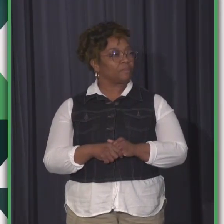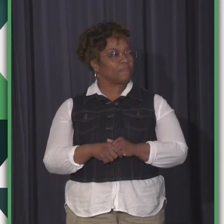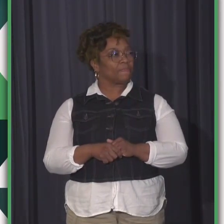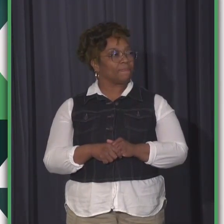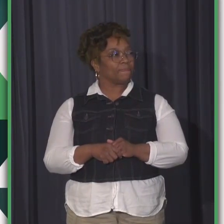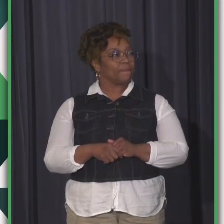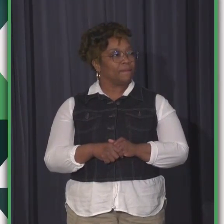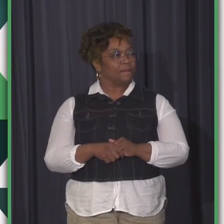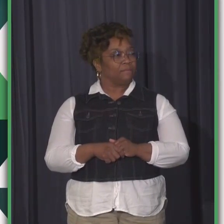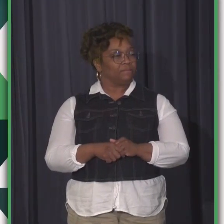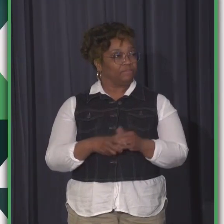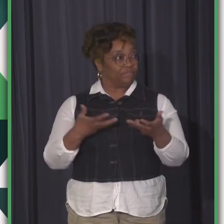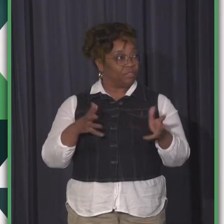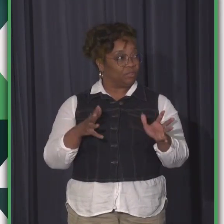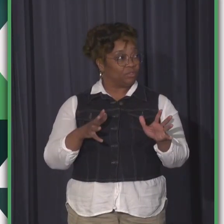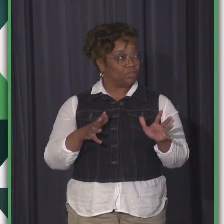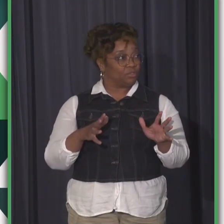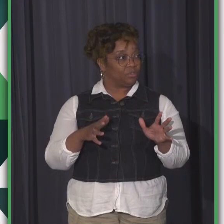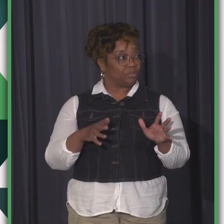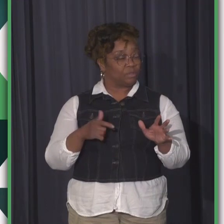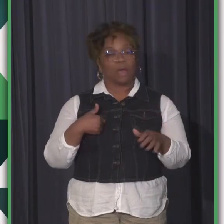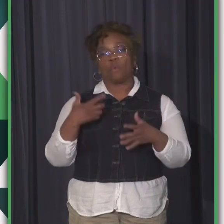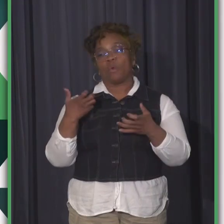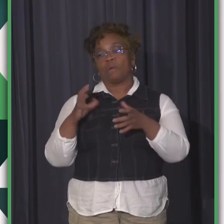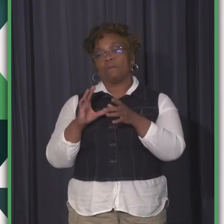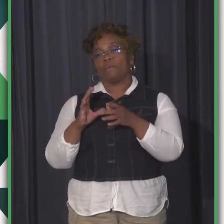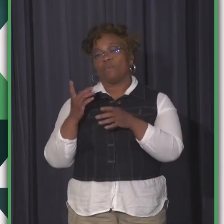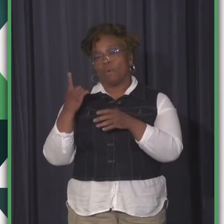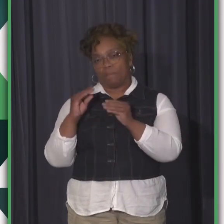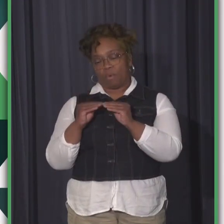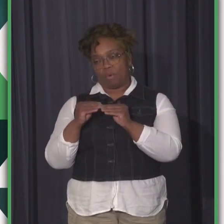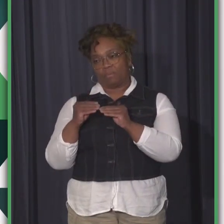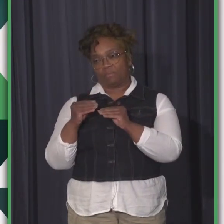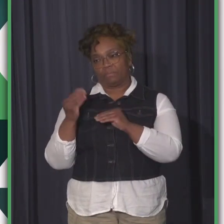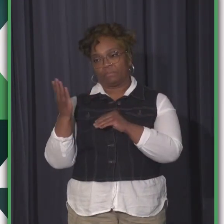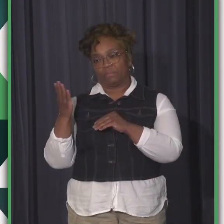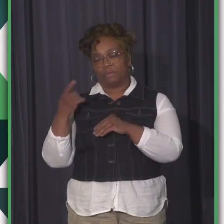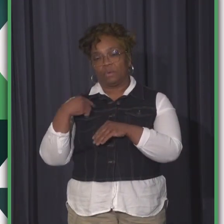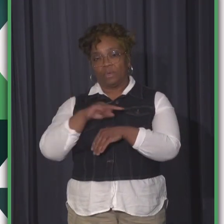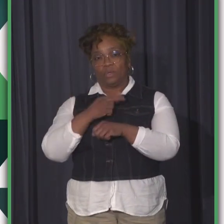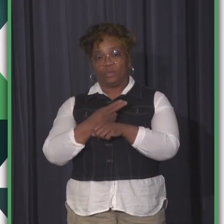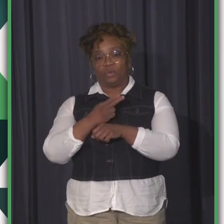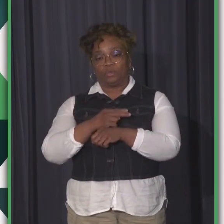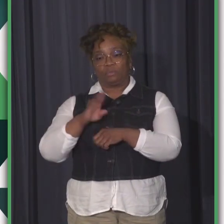You done? Yes. Okay. I wanted to state one more thing, though. Since we've been using body-worn